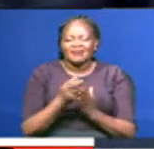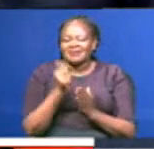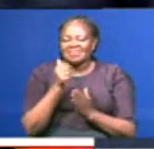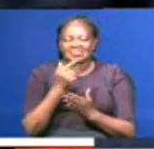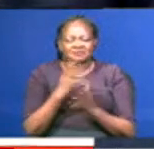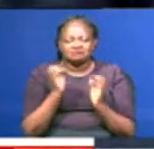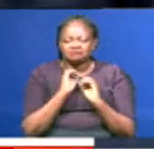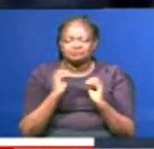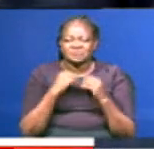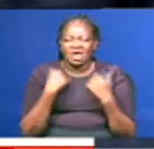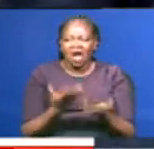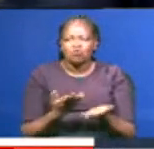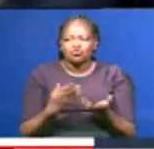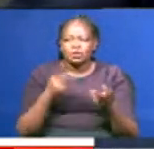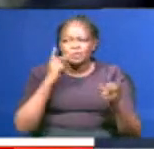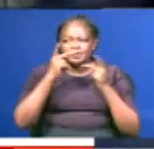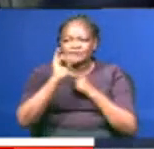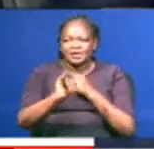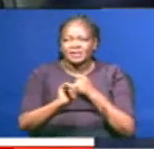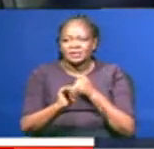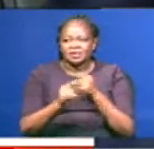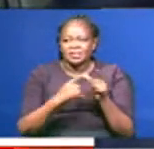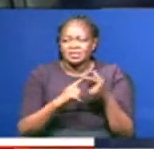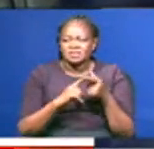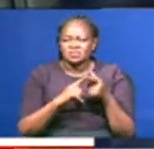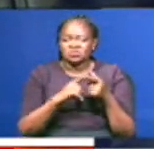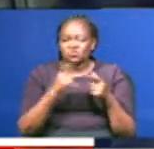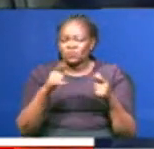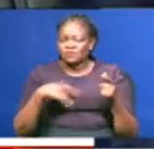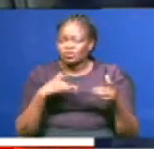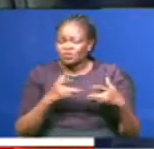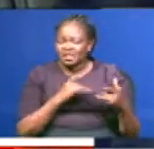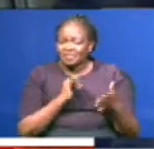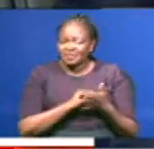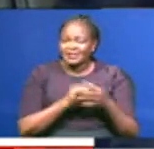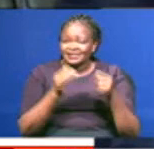how we perceive it. Does it concern you that